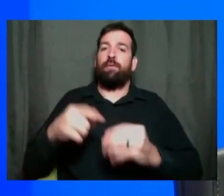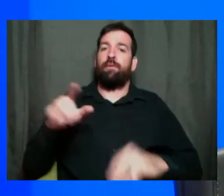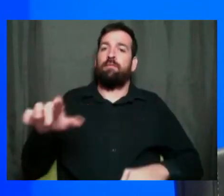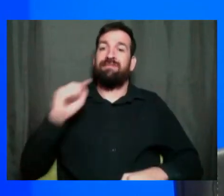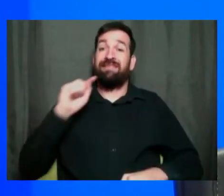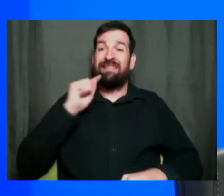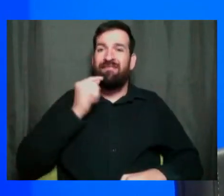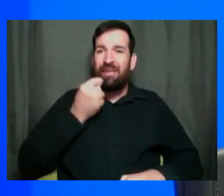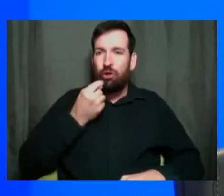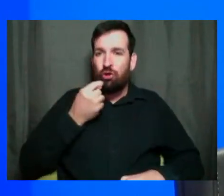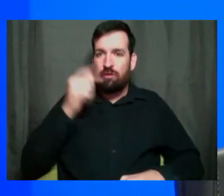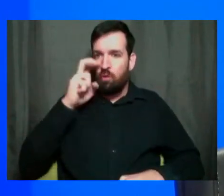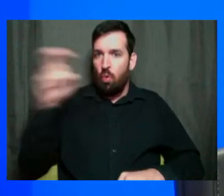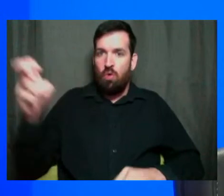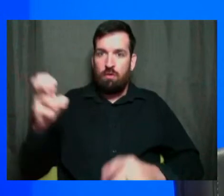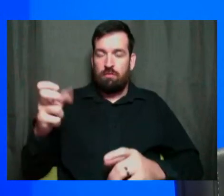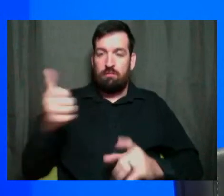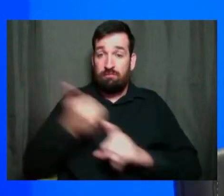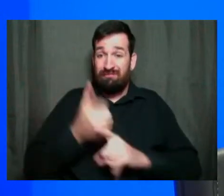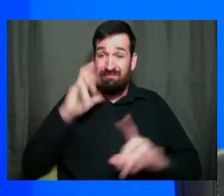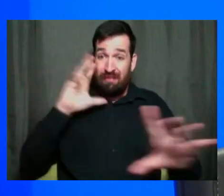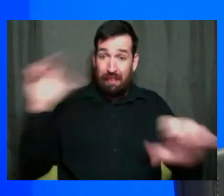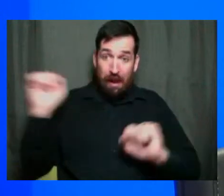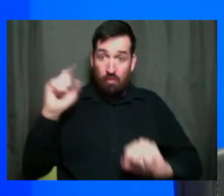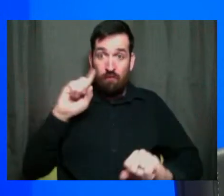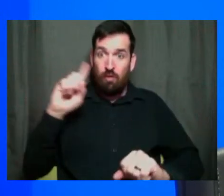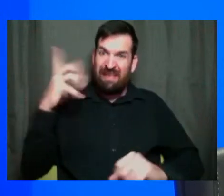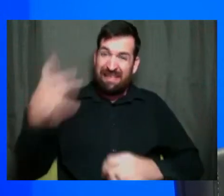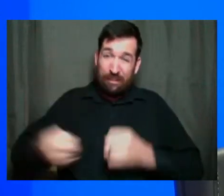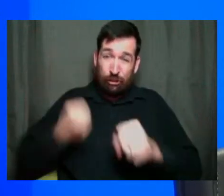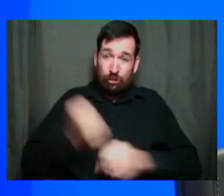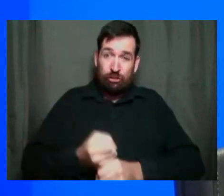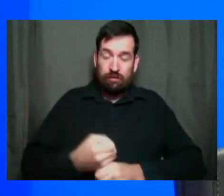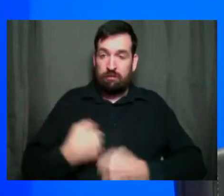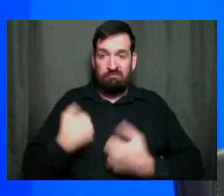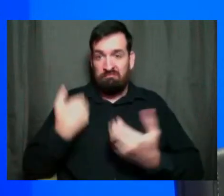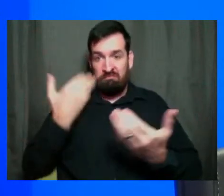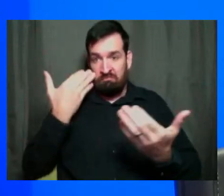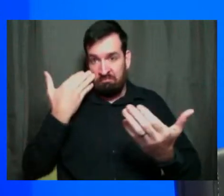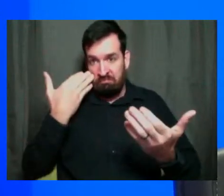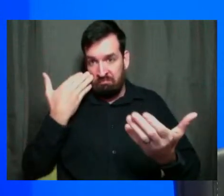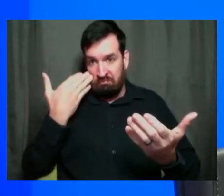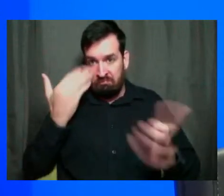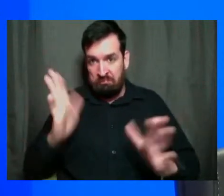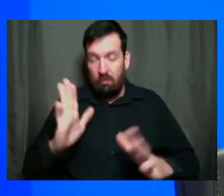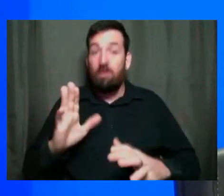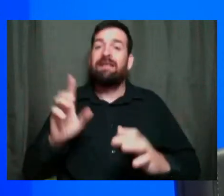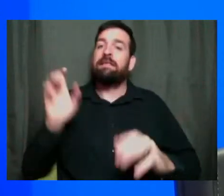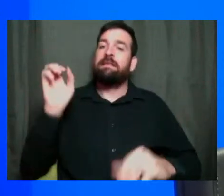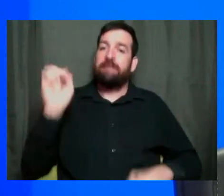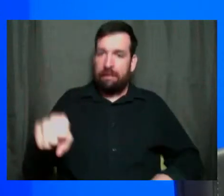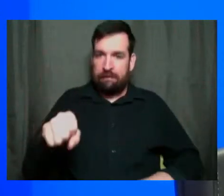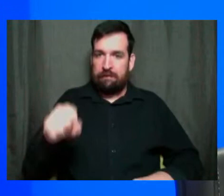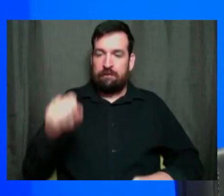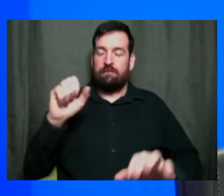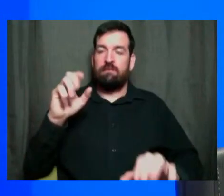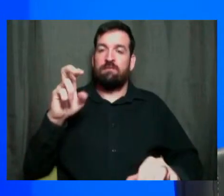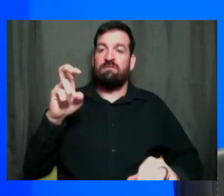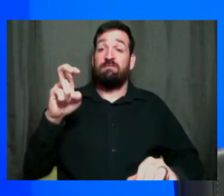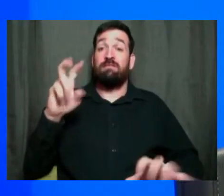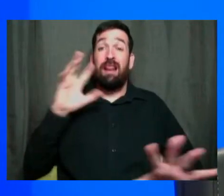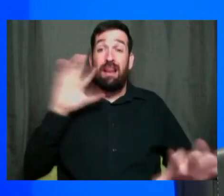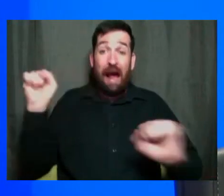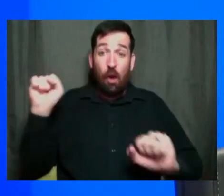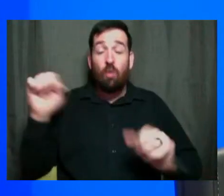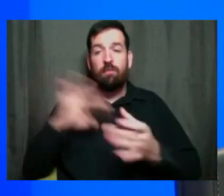snoring, how loud it is. And for years, we really didn't know if that really mattered. And actually, we finally did studies that. So yes. So when you do hear that, out in